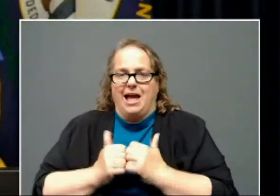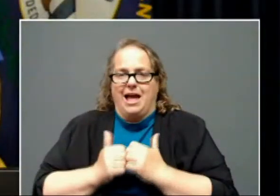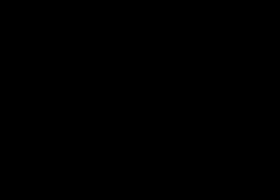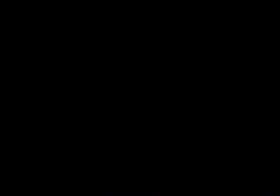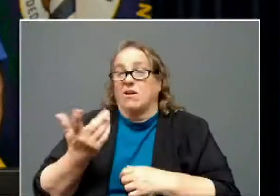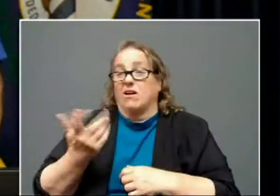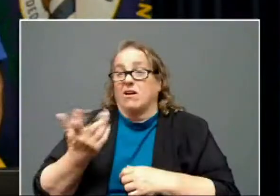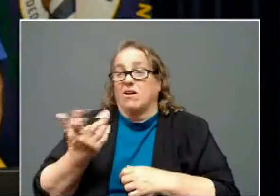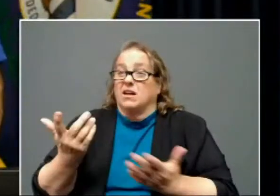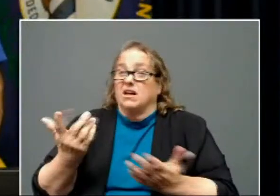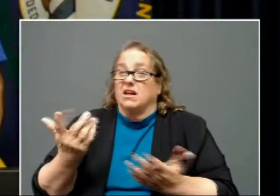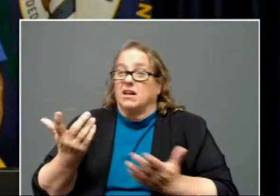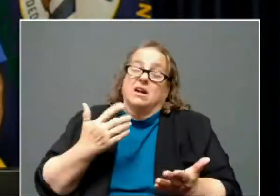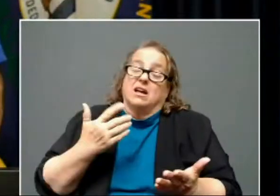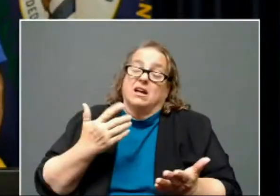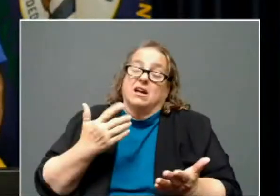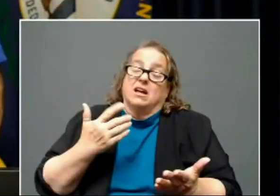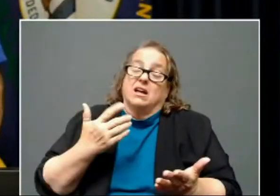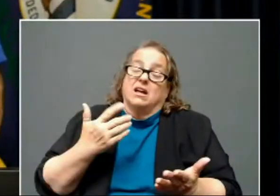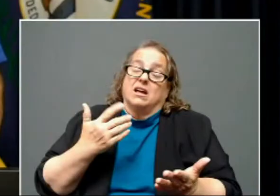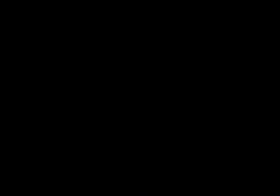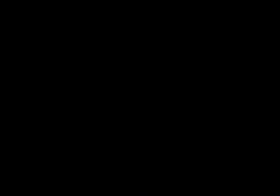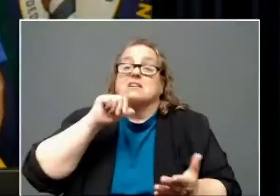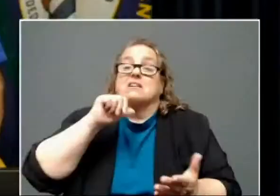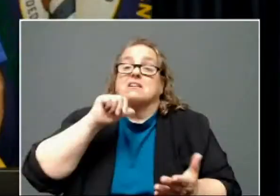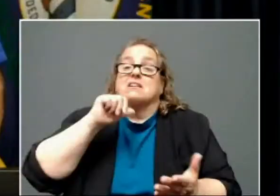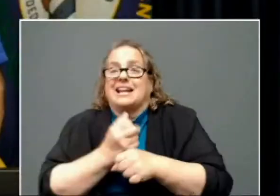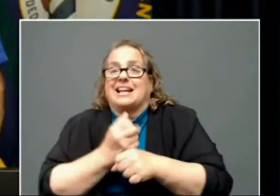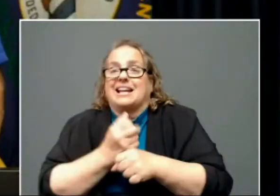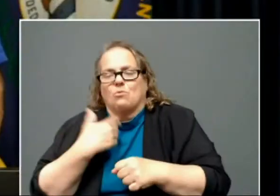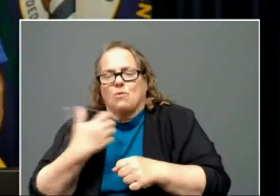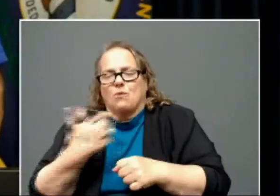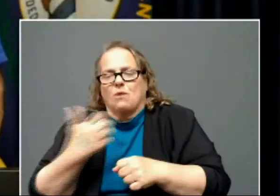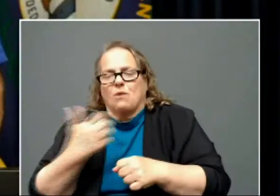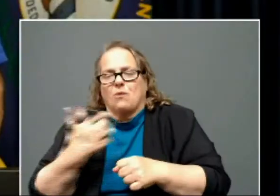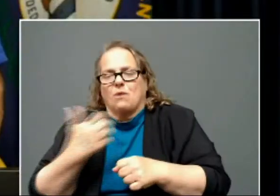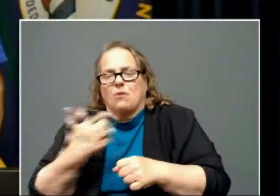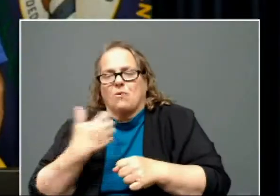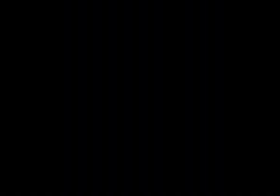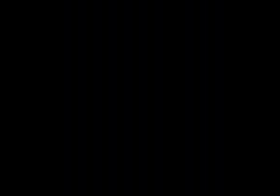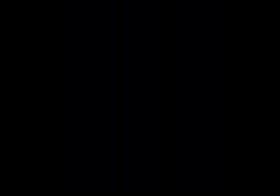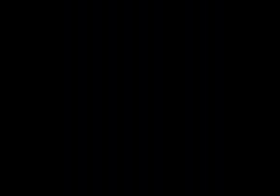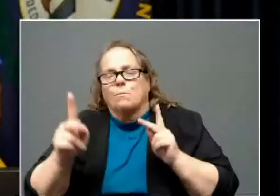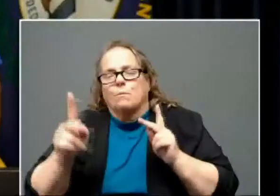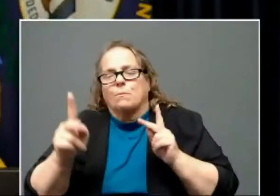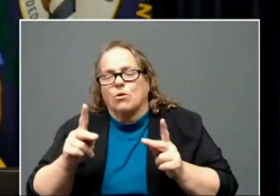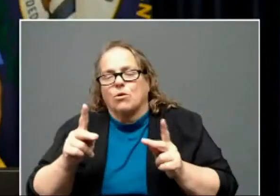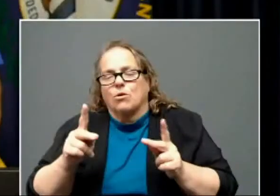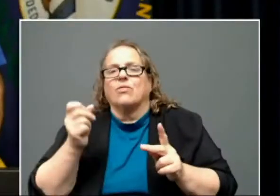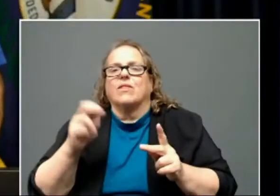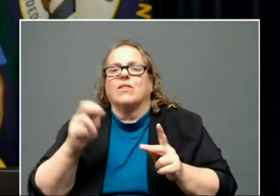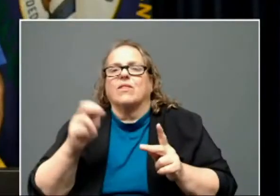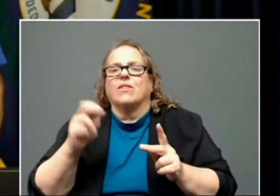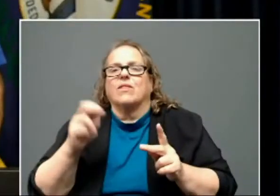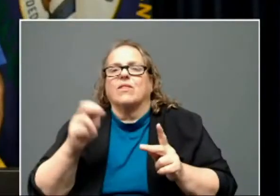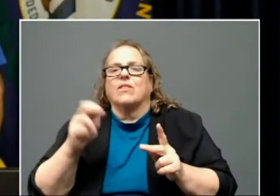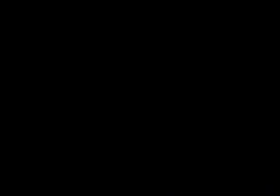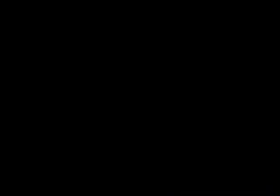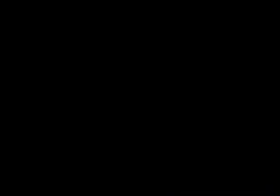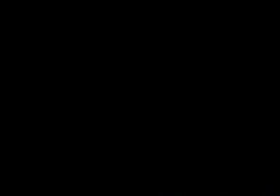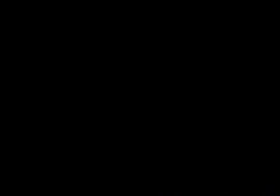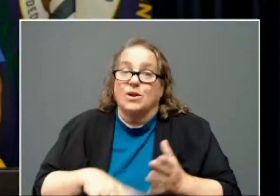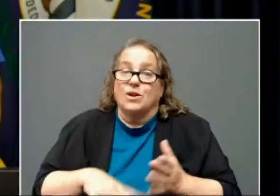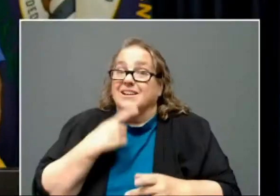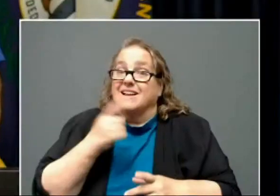on getting it. We just got to make it more available. Then we'll get to the place that we need to be. And so what I tell them is just give